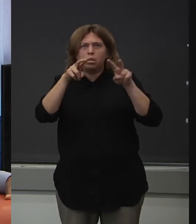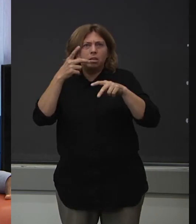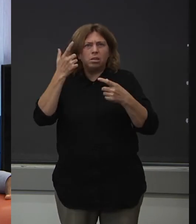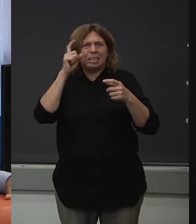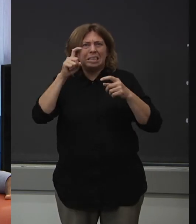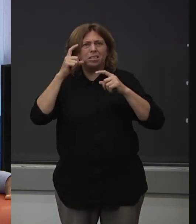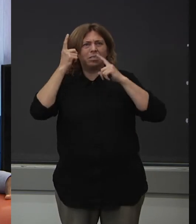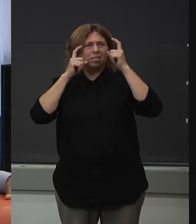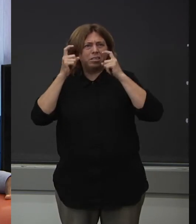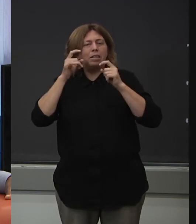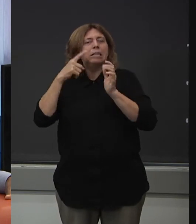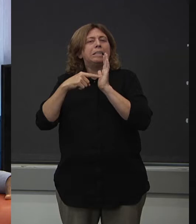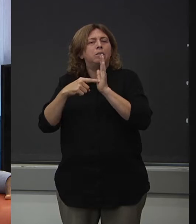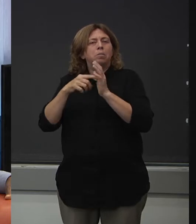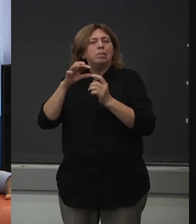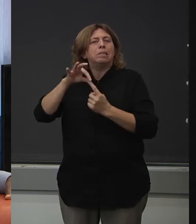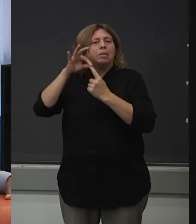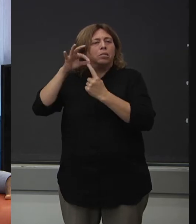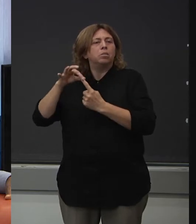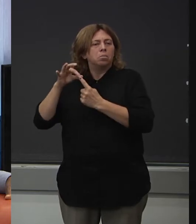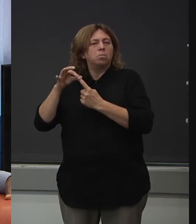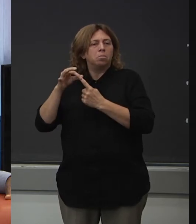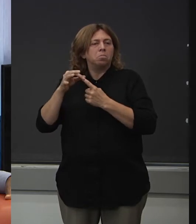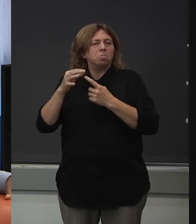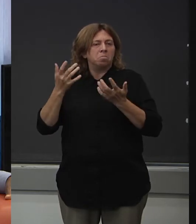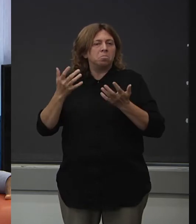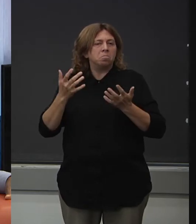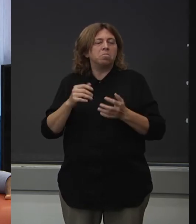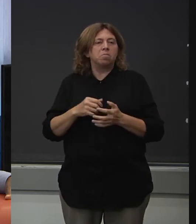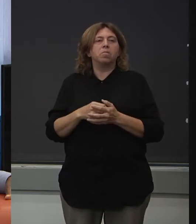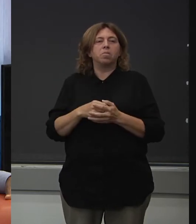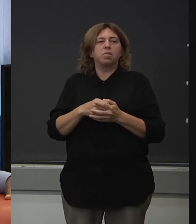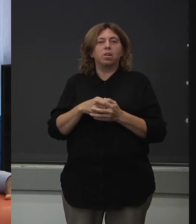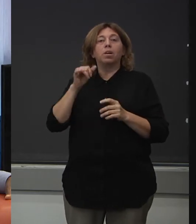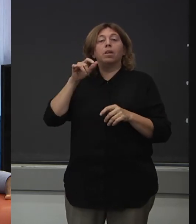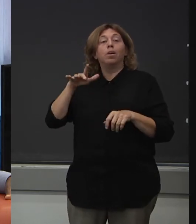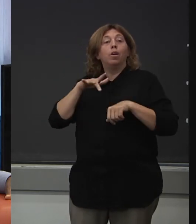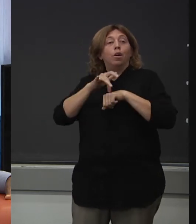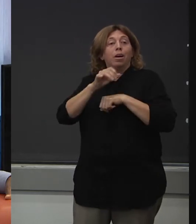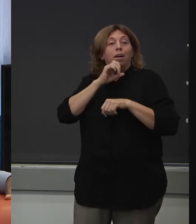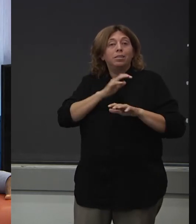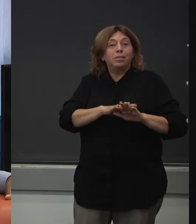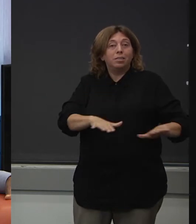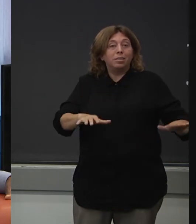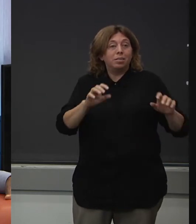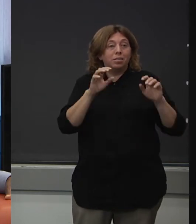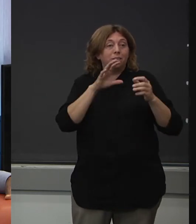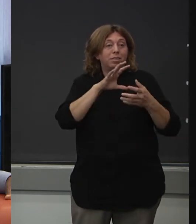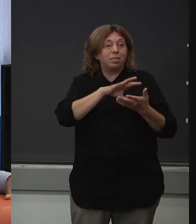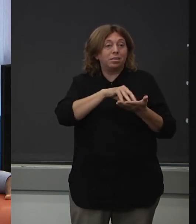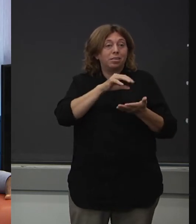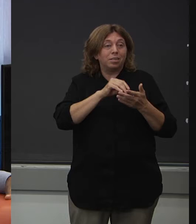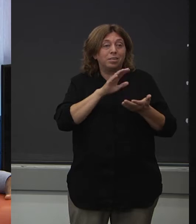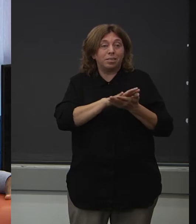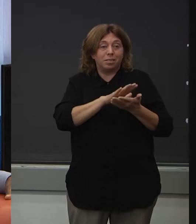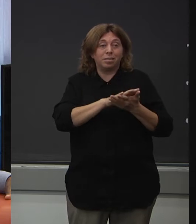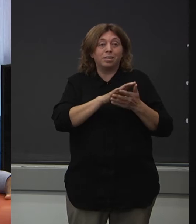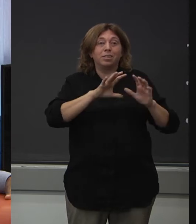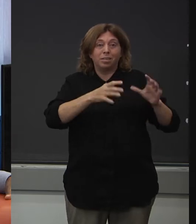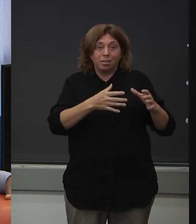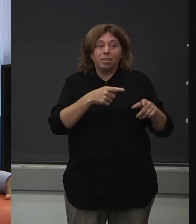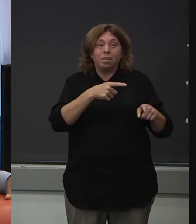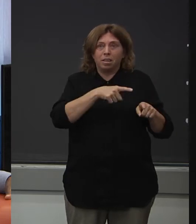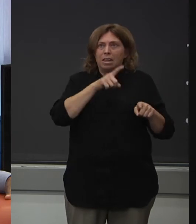where kids rely on learning facial expressions and ensuring